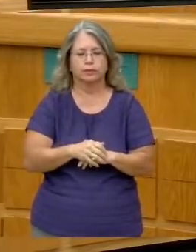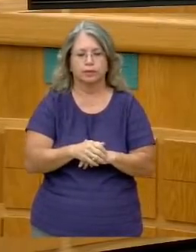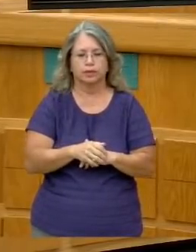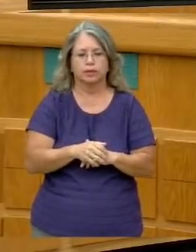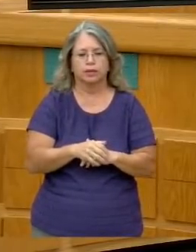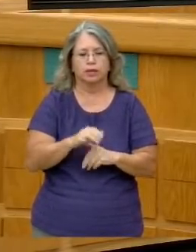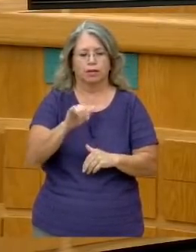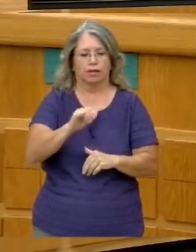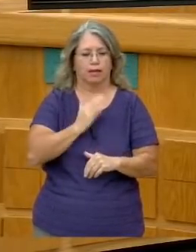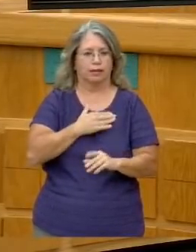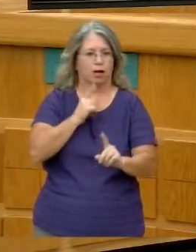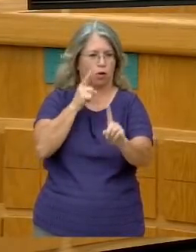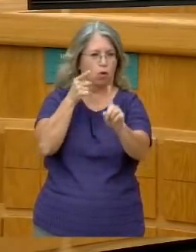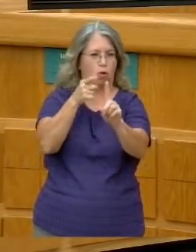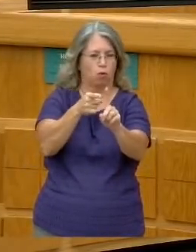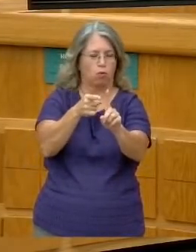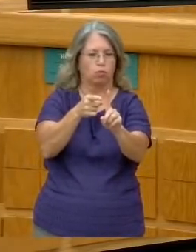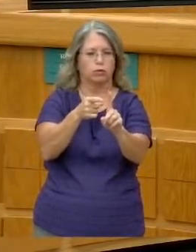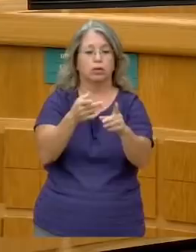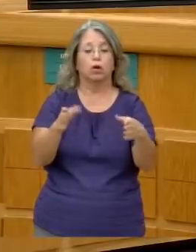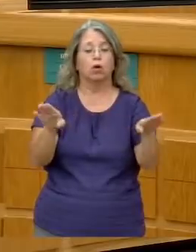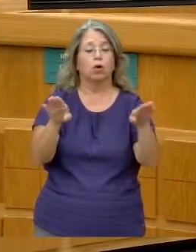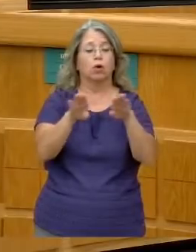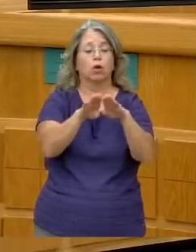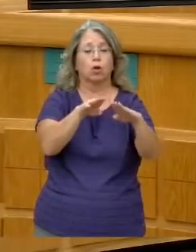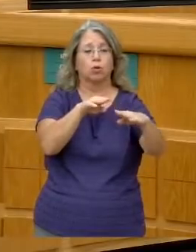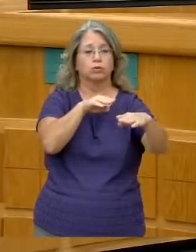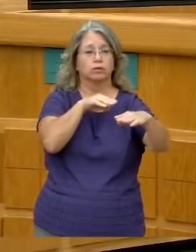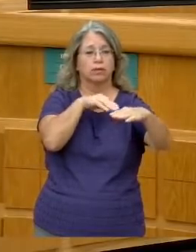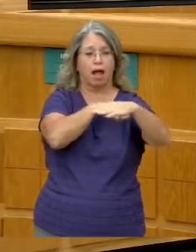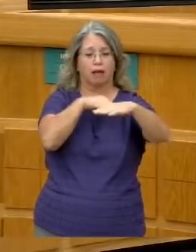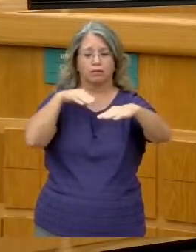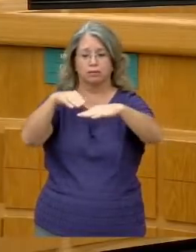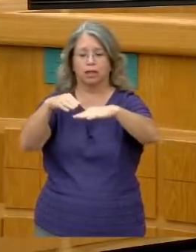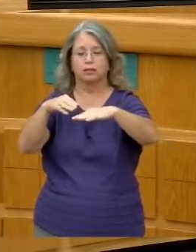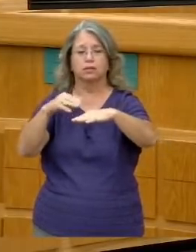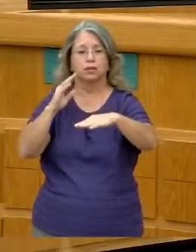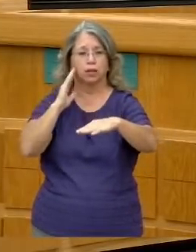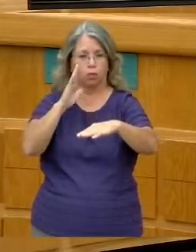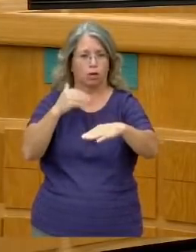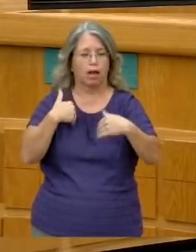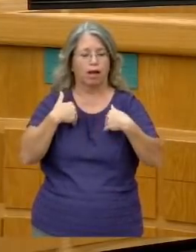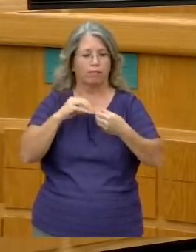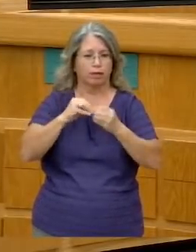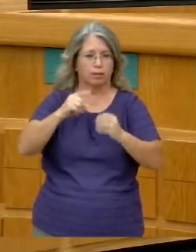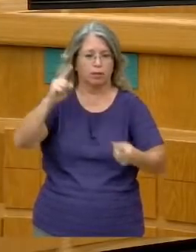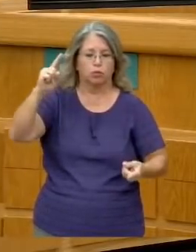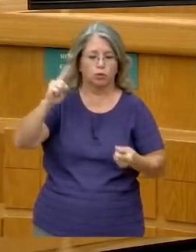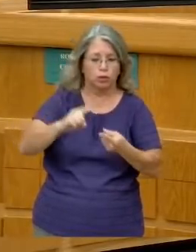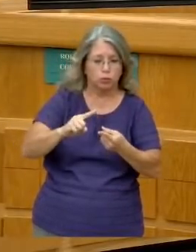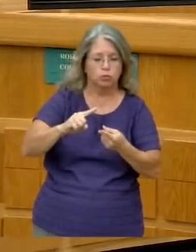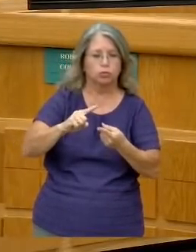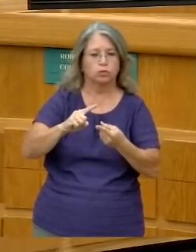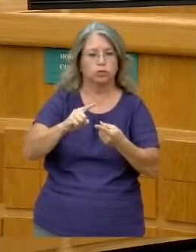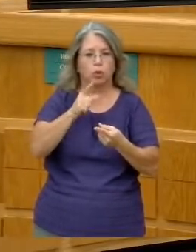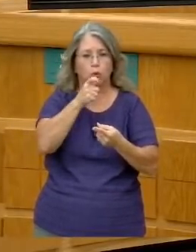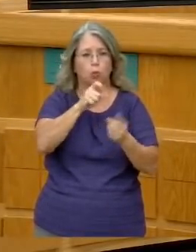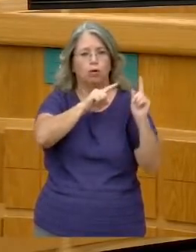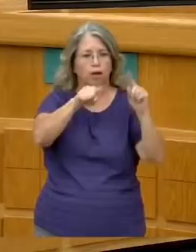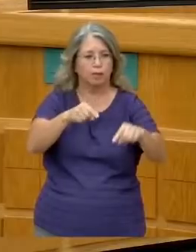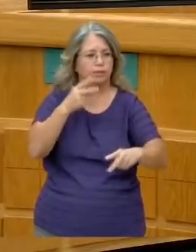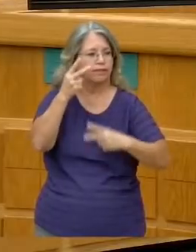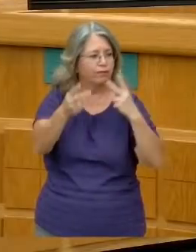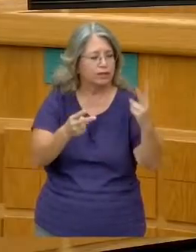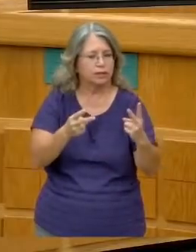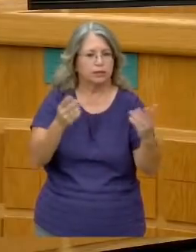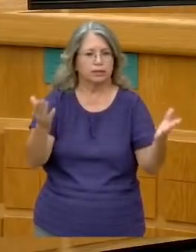the goal here. By closing access, there'll be a significant reduction in the number of people coming here and going to the beaches, and ultimately reducing